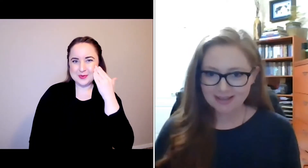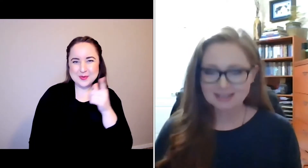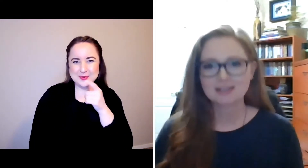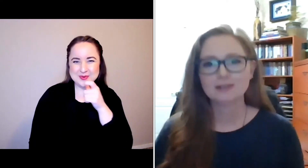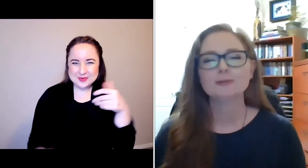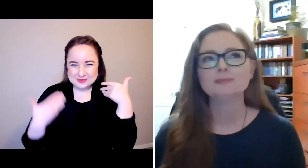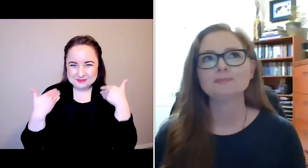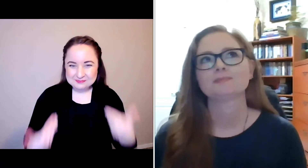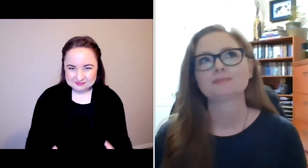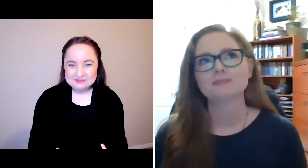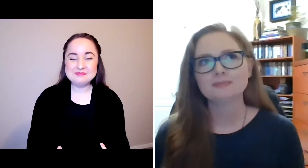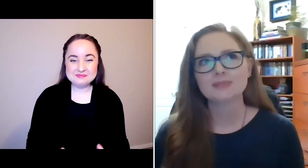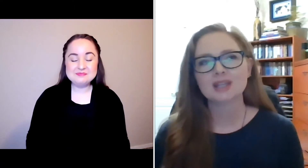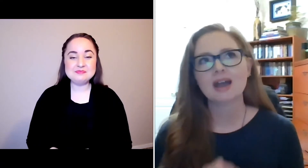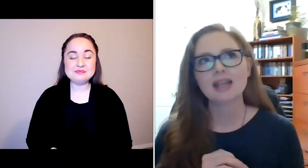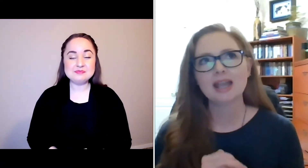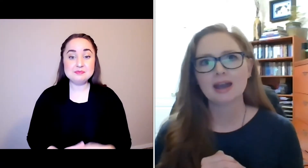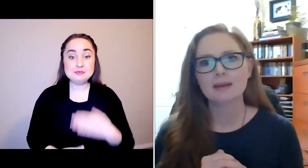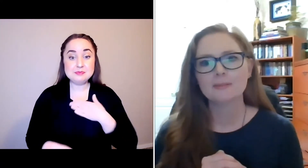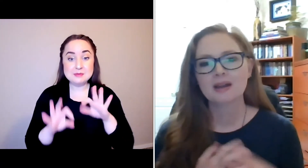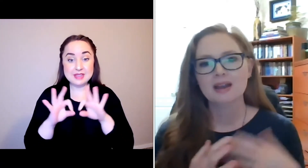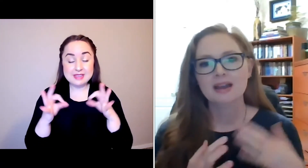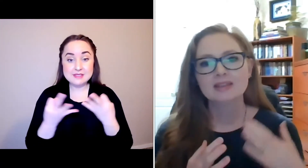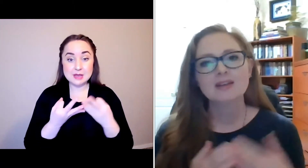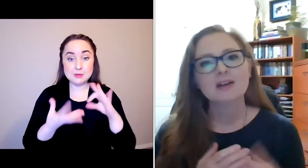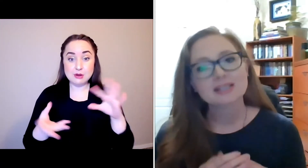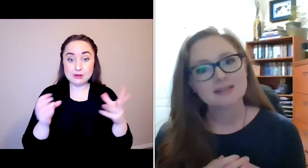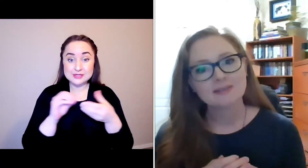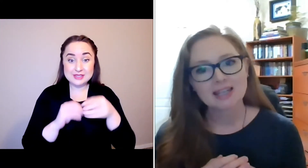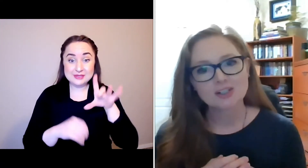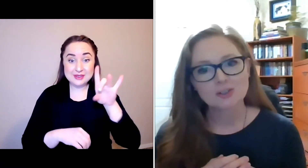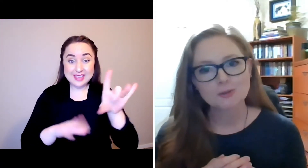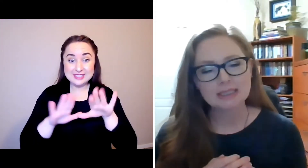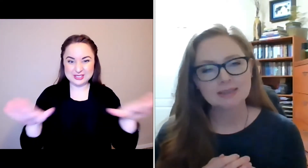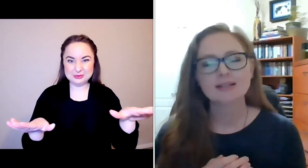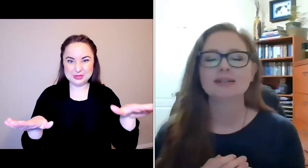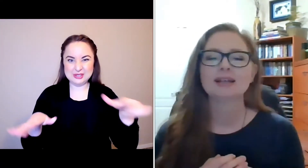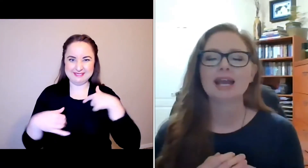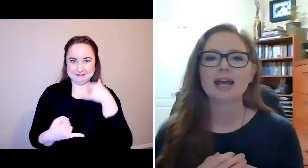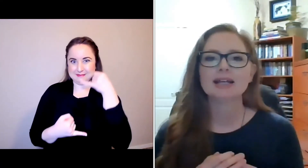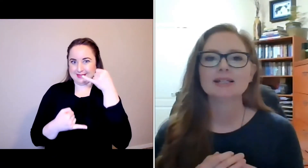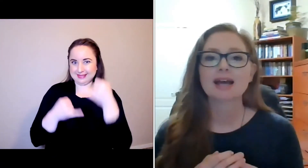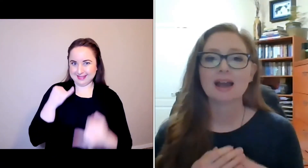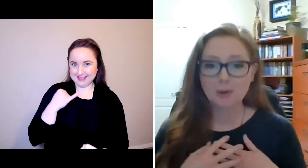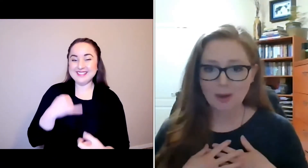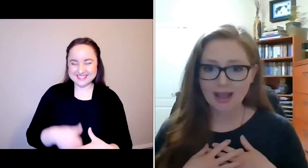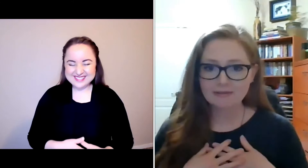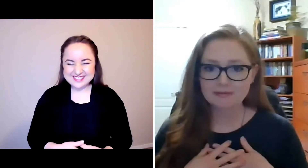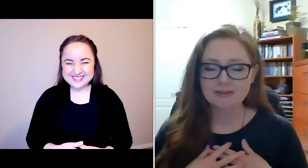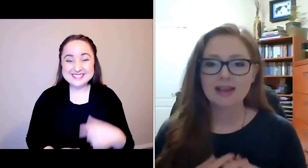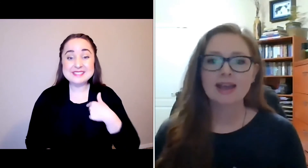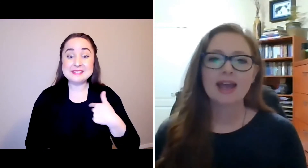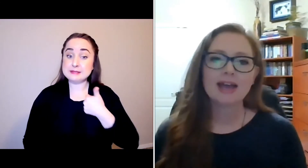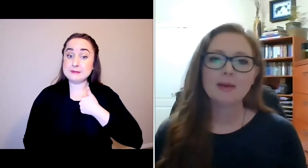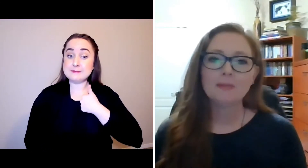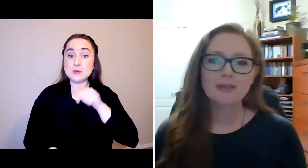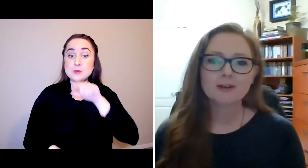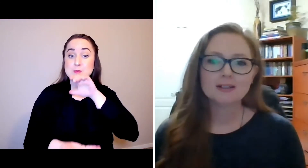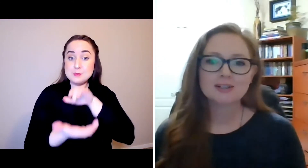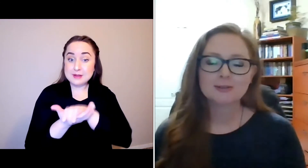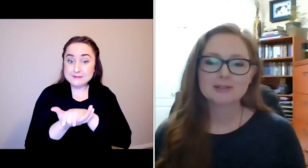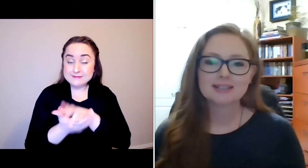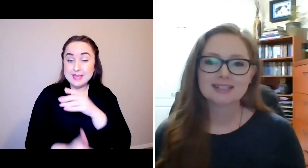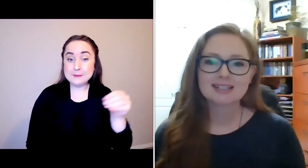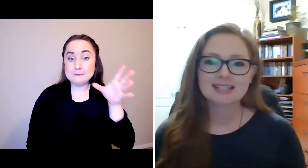who's talking to you. I am the youngest of eight children, and I'm a wife and a